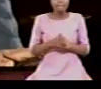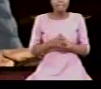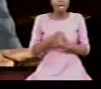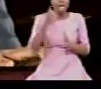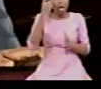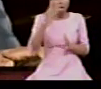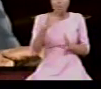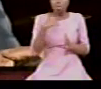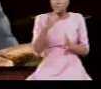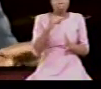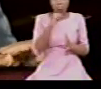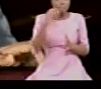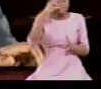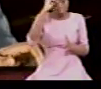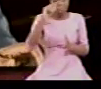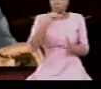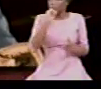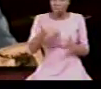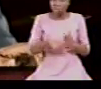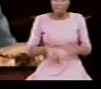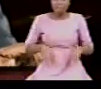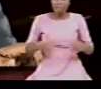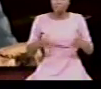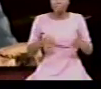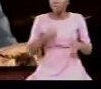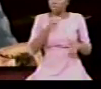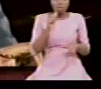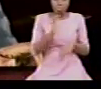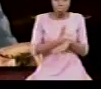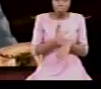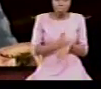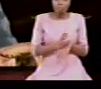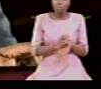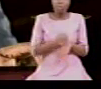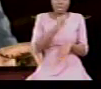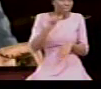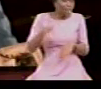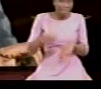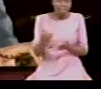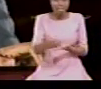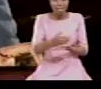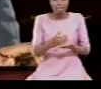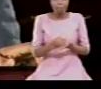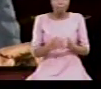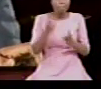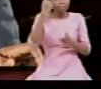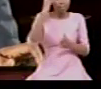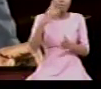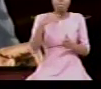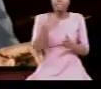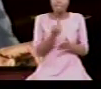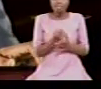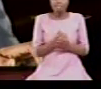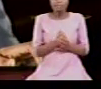not man, not deeper life, not denomination, not just any gathering. God said,